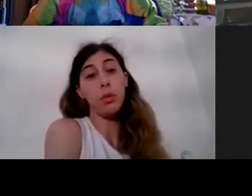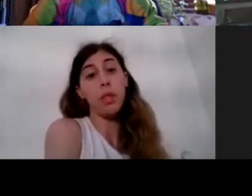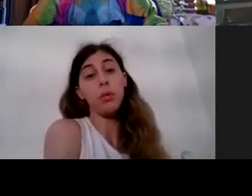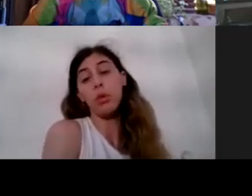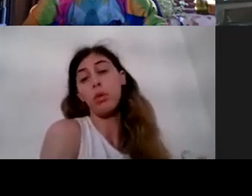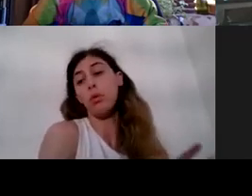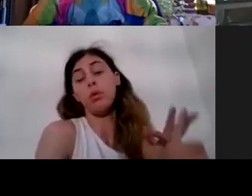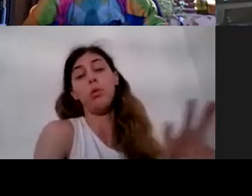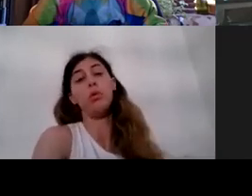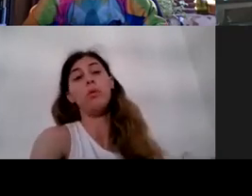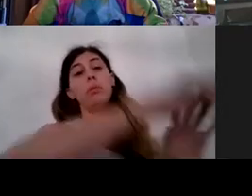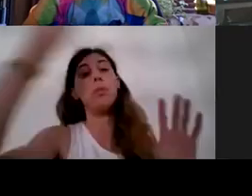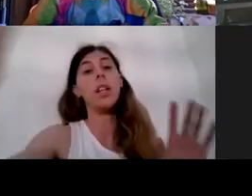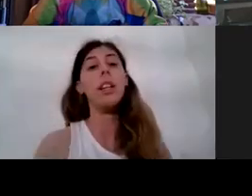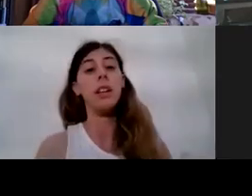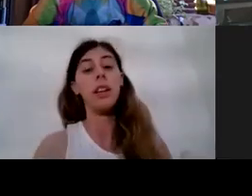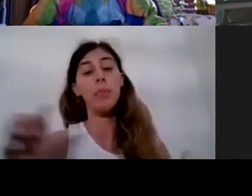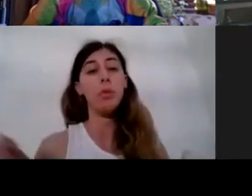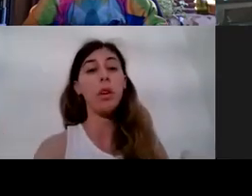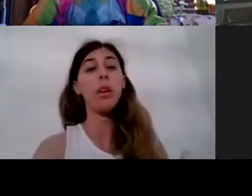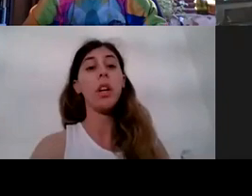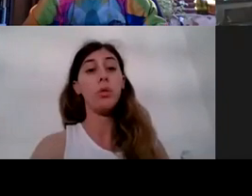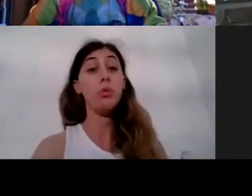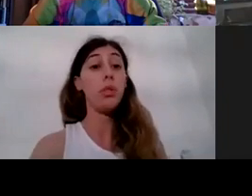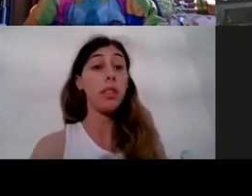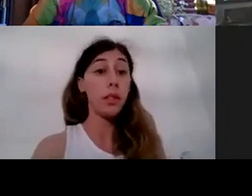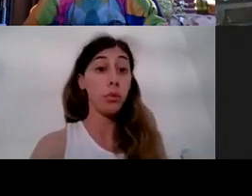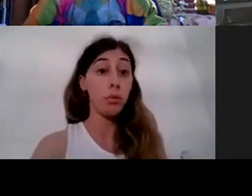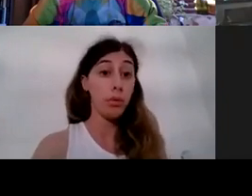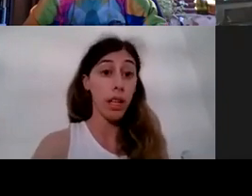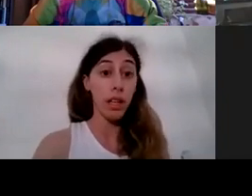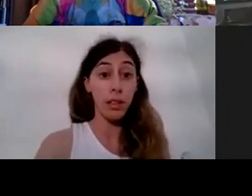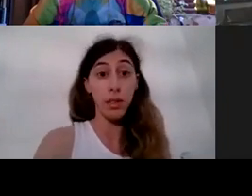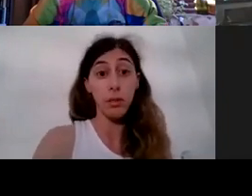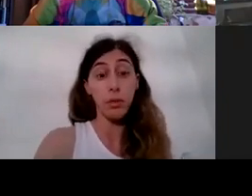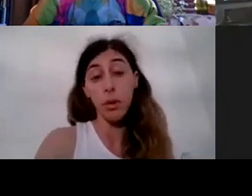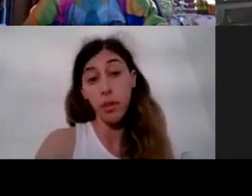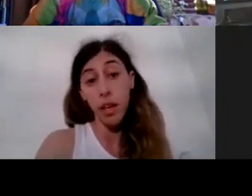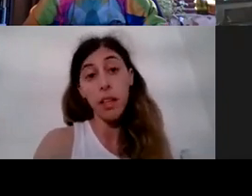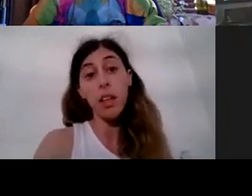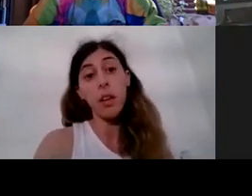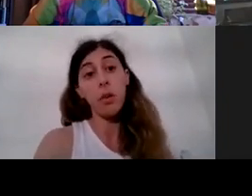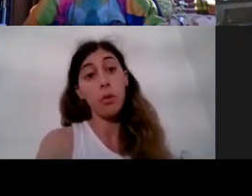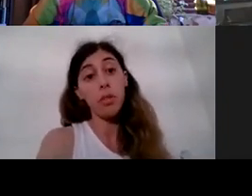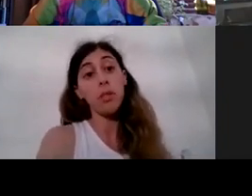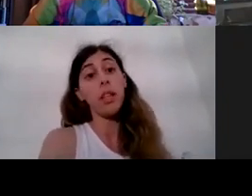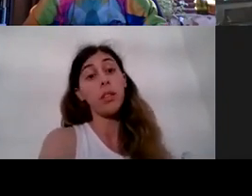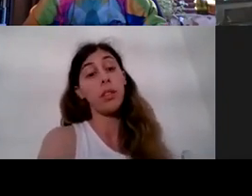Trans people are not considered in the law.